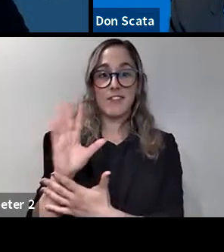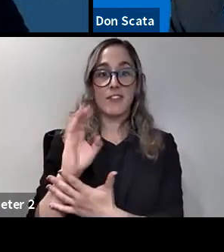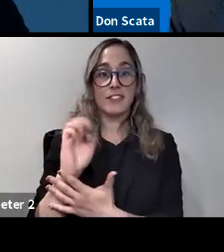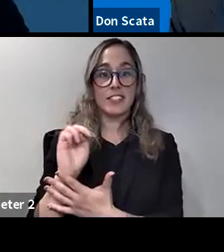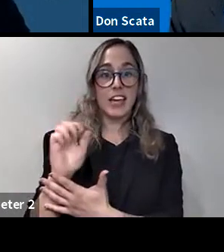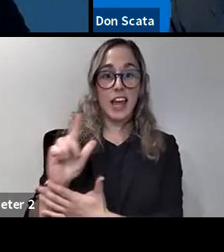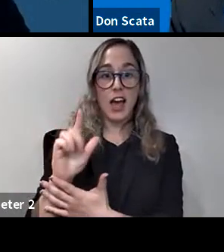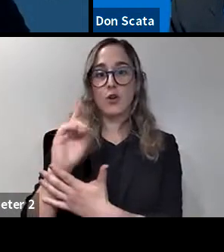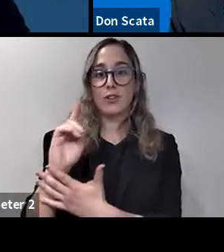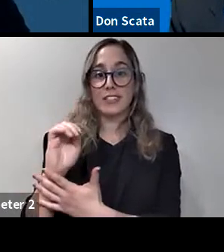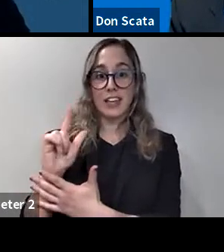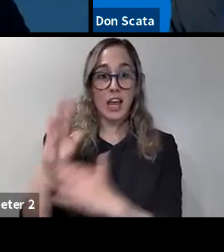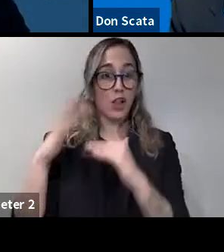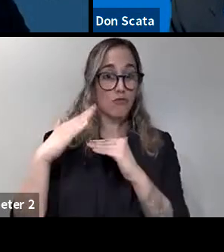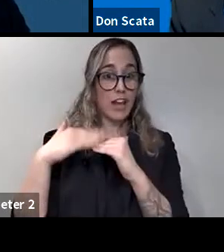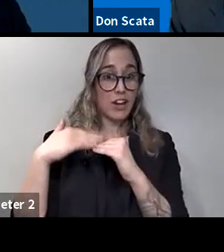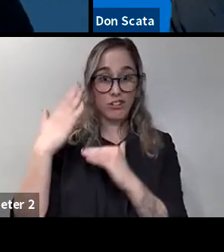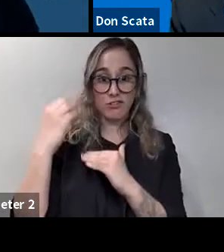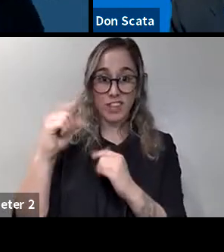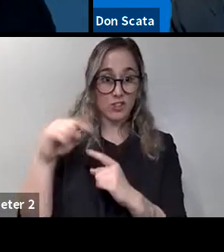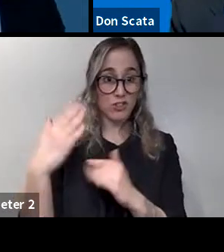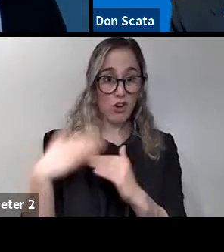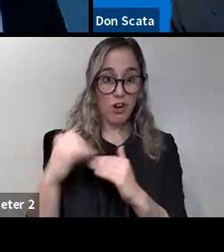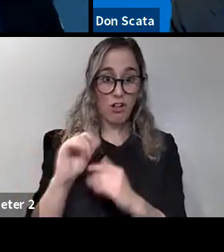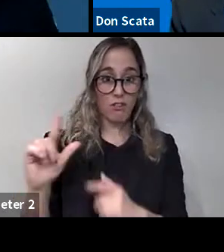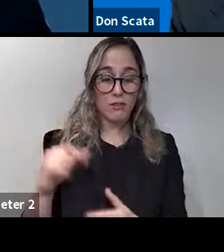CNEL/DNL or greater?